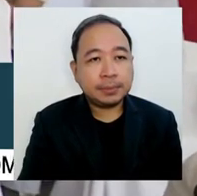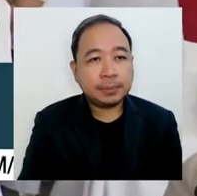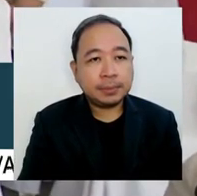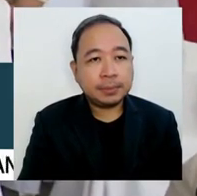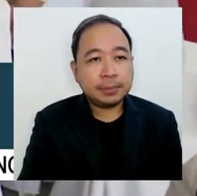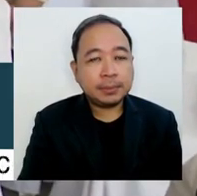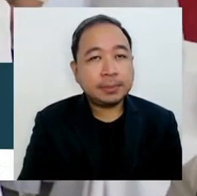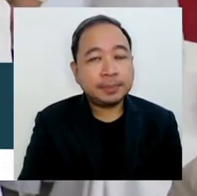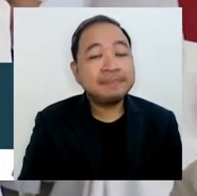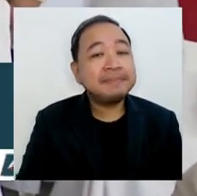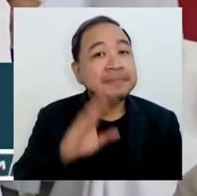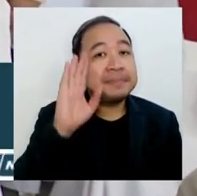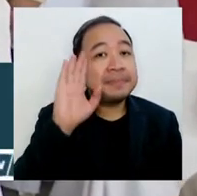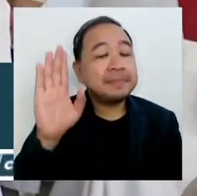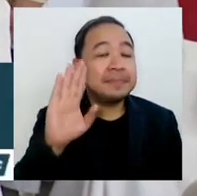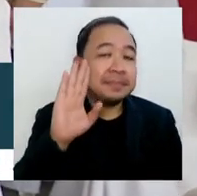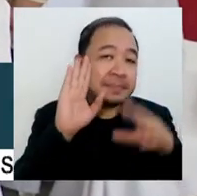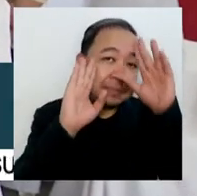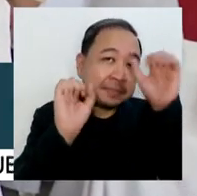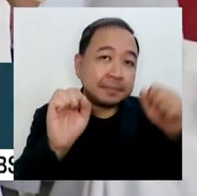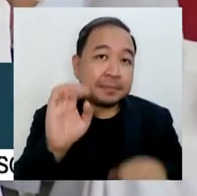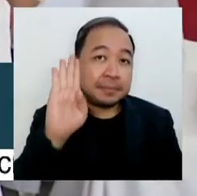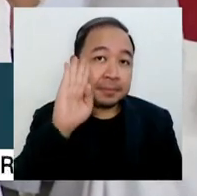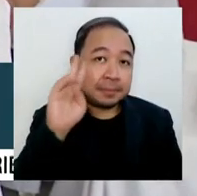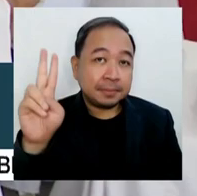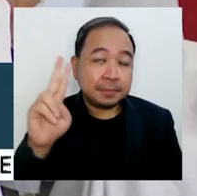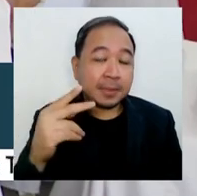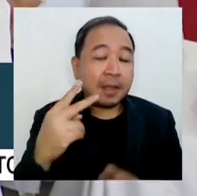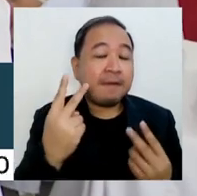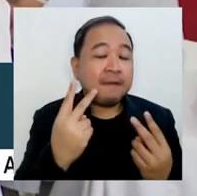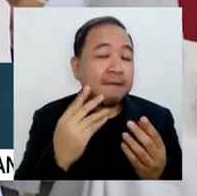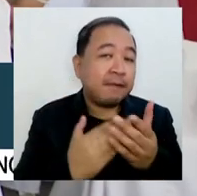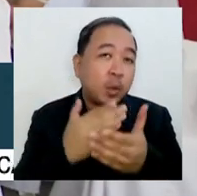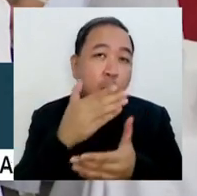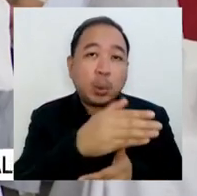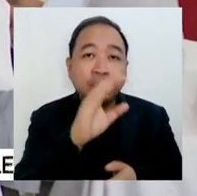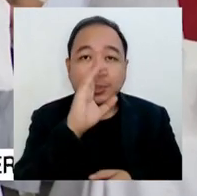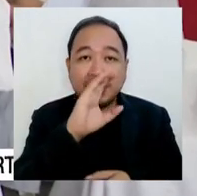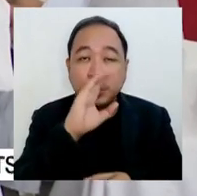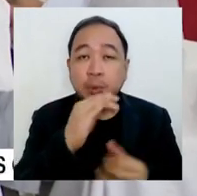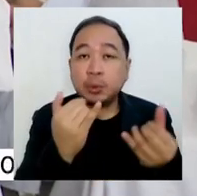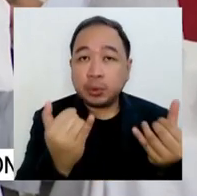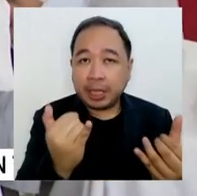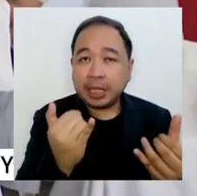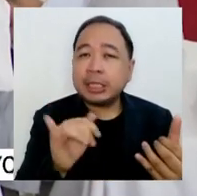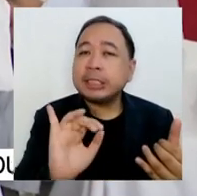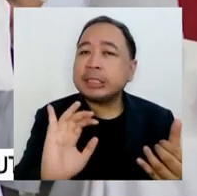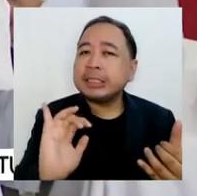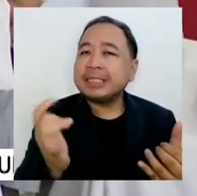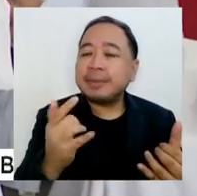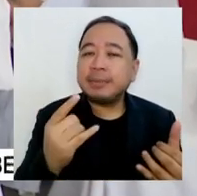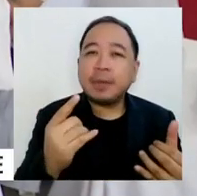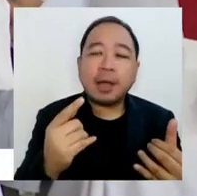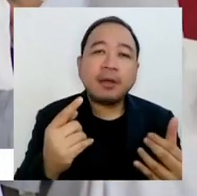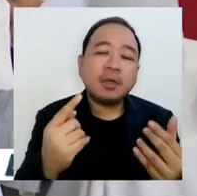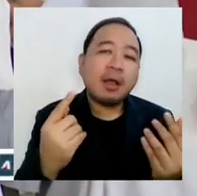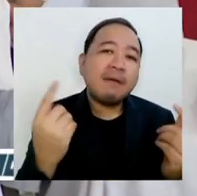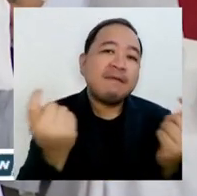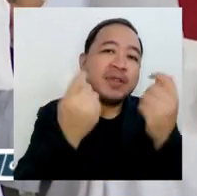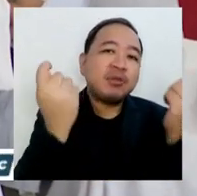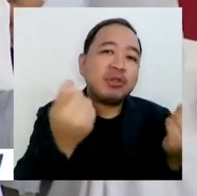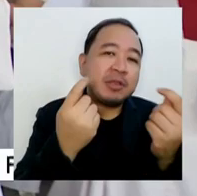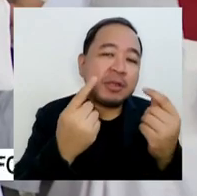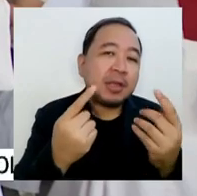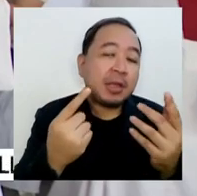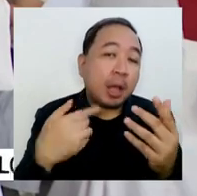Hi, Carmina. President Ferdinand Marcos's trip to Cebu this morning or today served as a sort of victory homecoming for the president, as this is